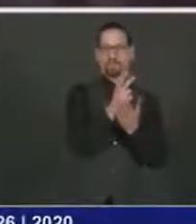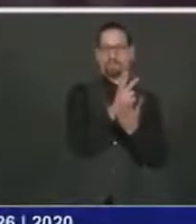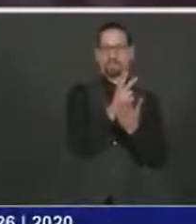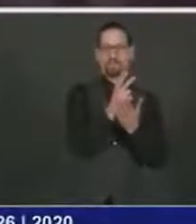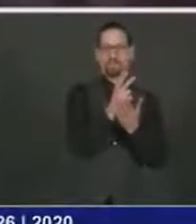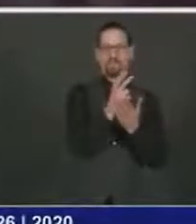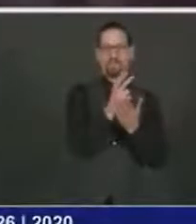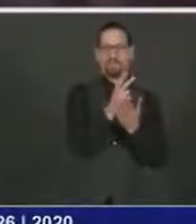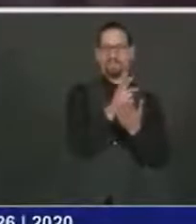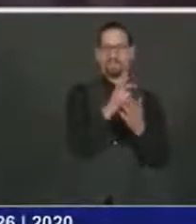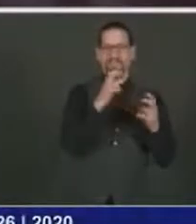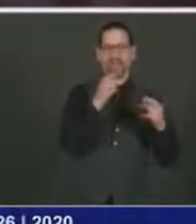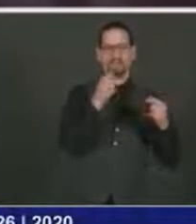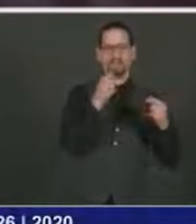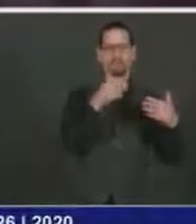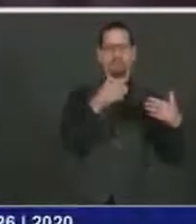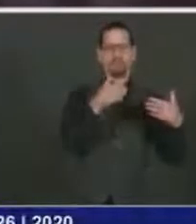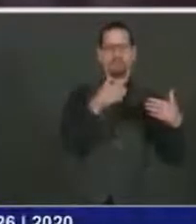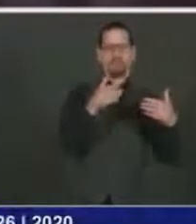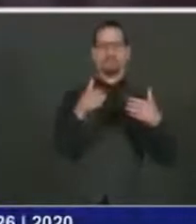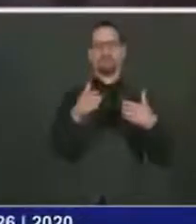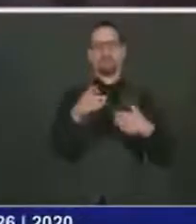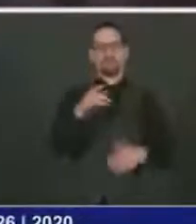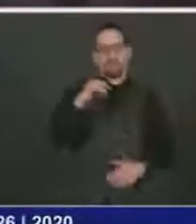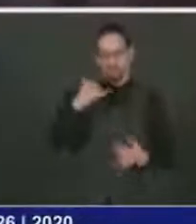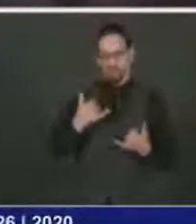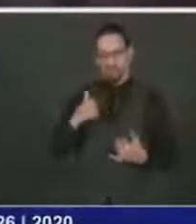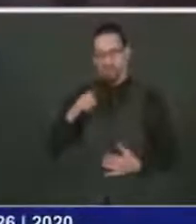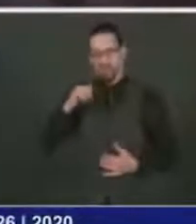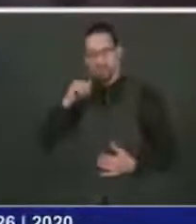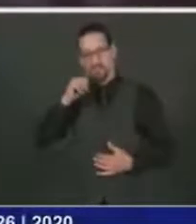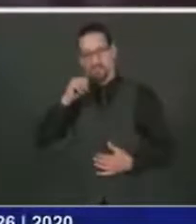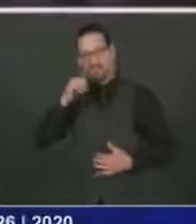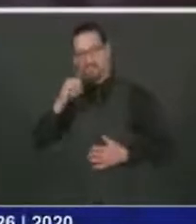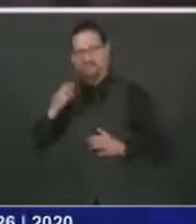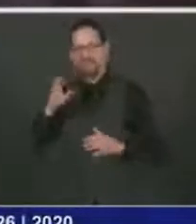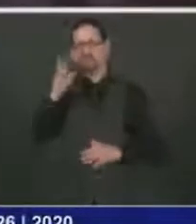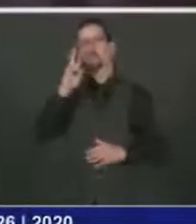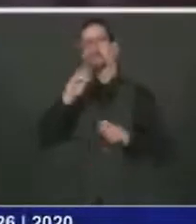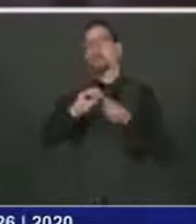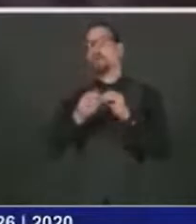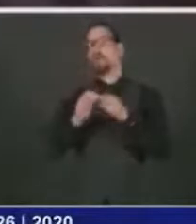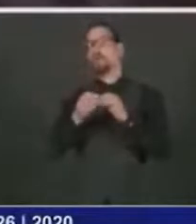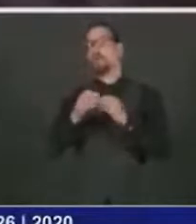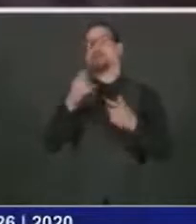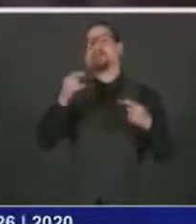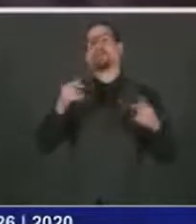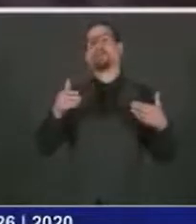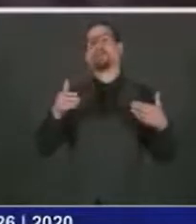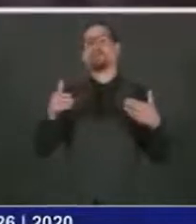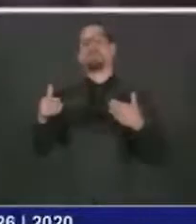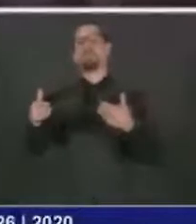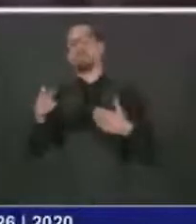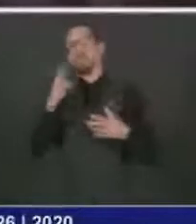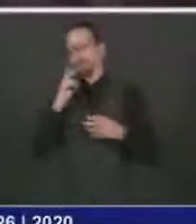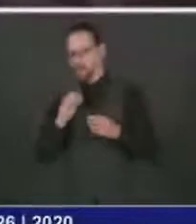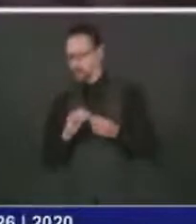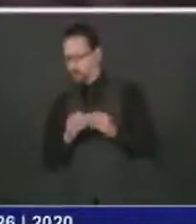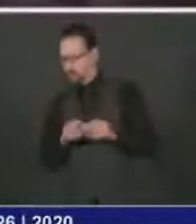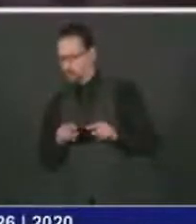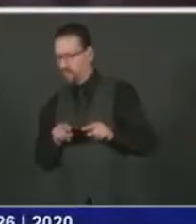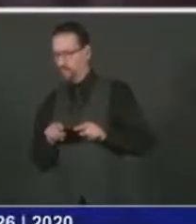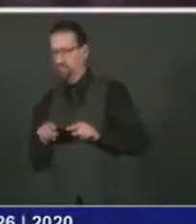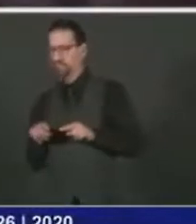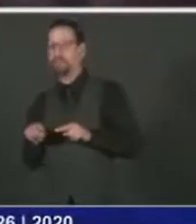today, tomorrow, Sunday, what does our rate of spread look like? Make sure there's nothing. A few more days